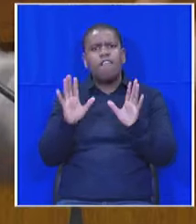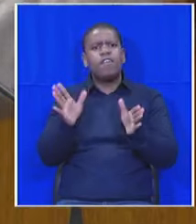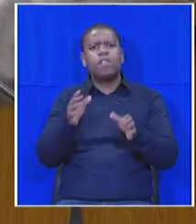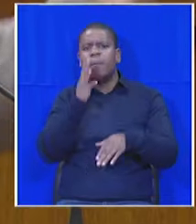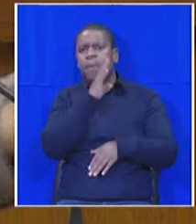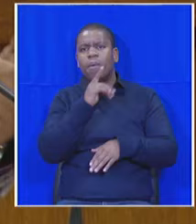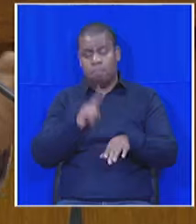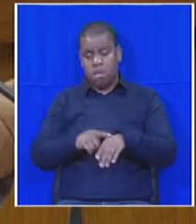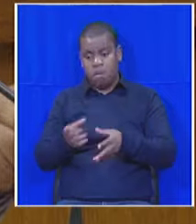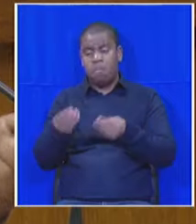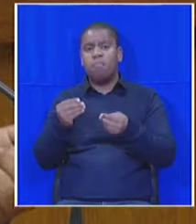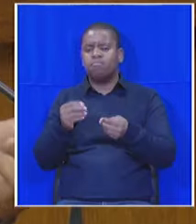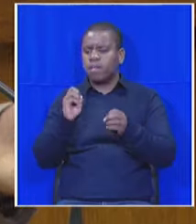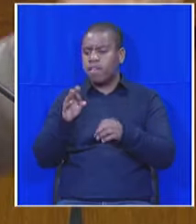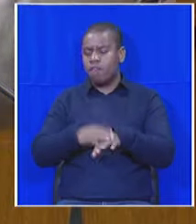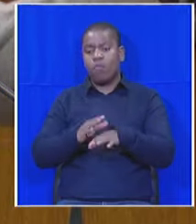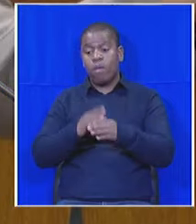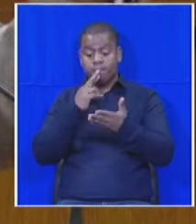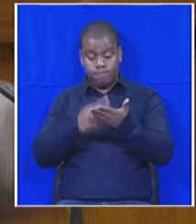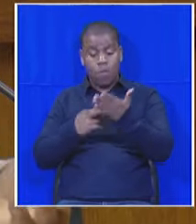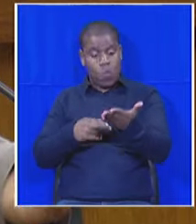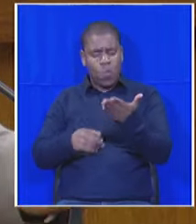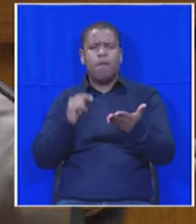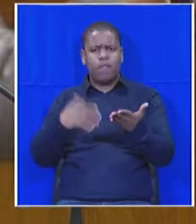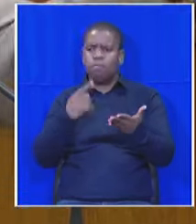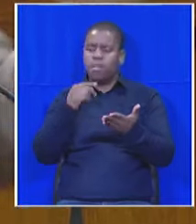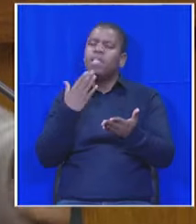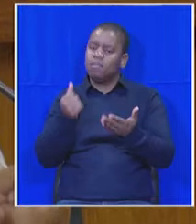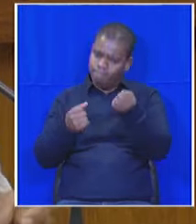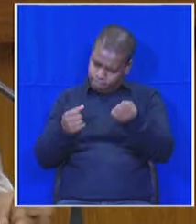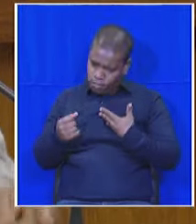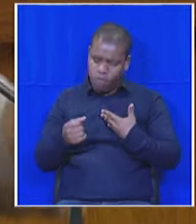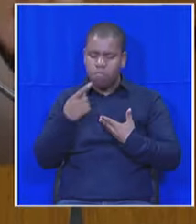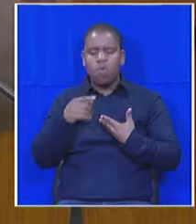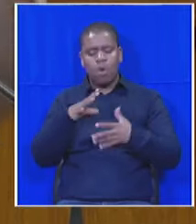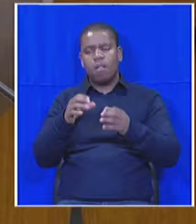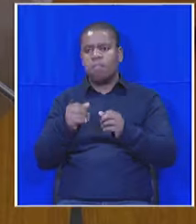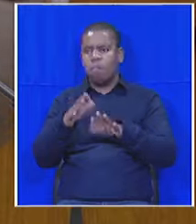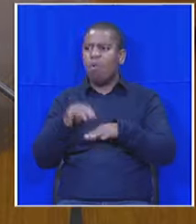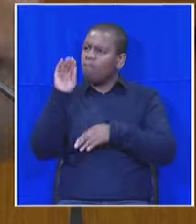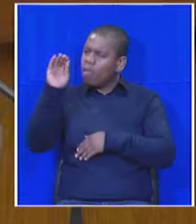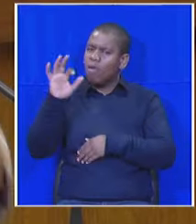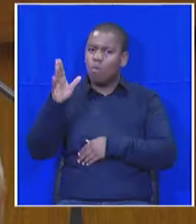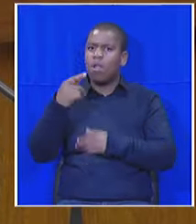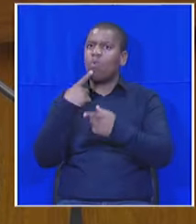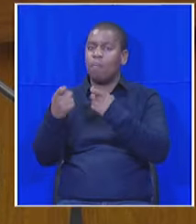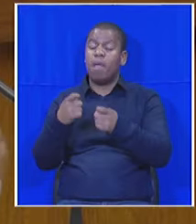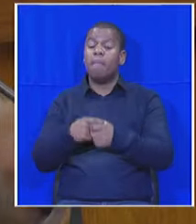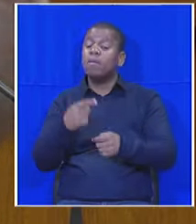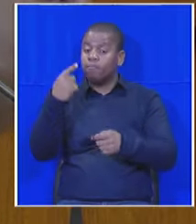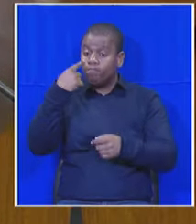House. Please give it to me. You always were open, we will take that one up. But as a strong witness,